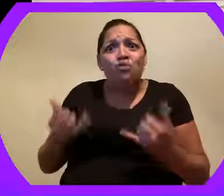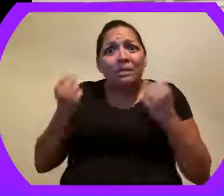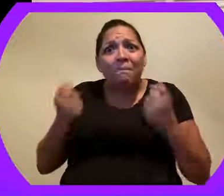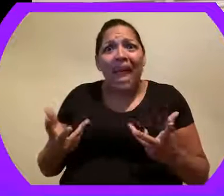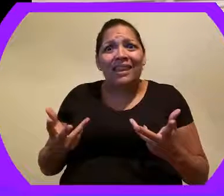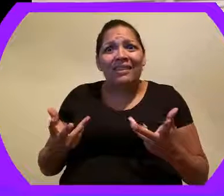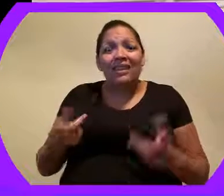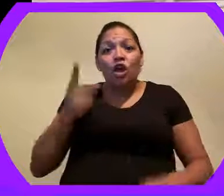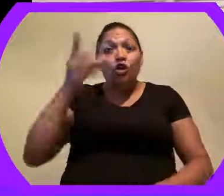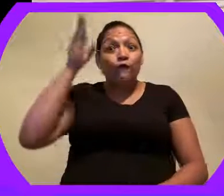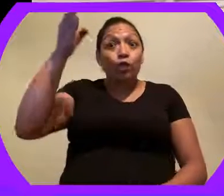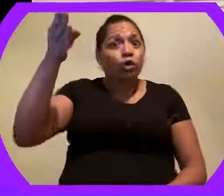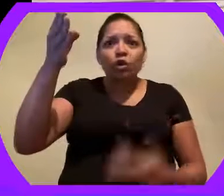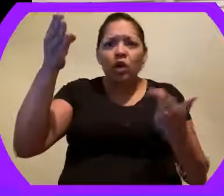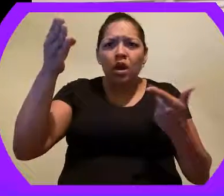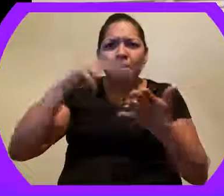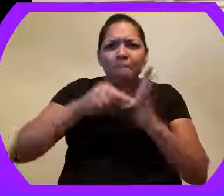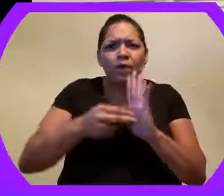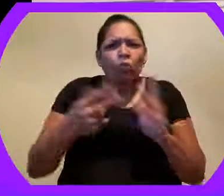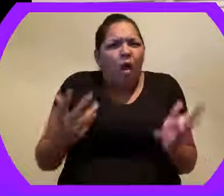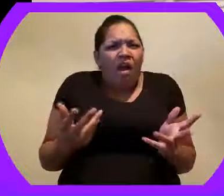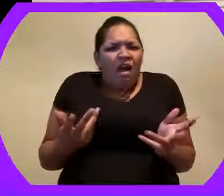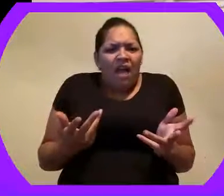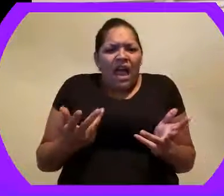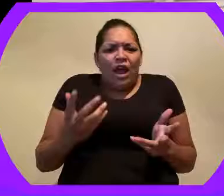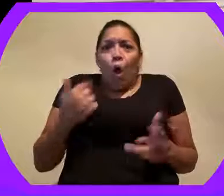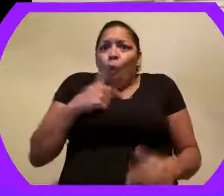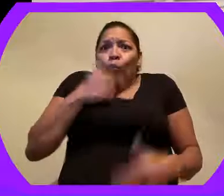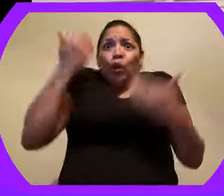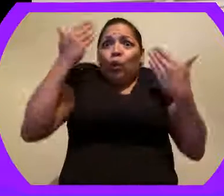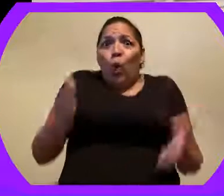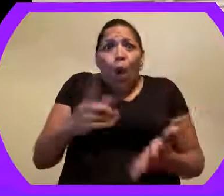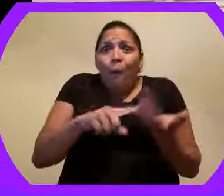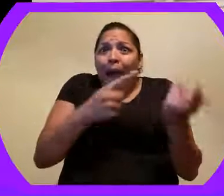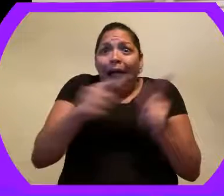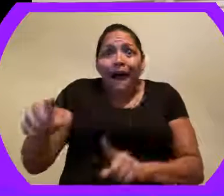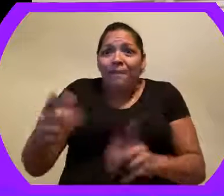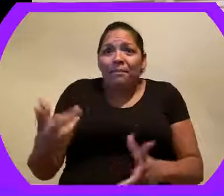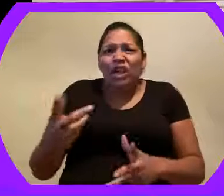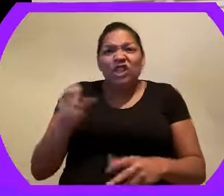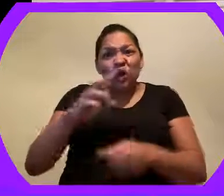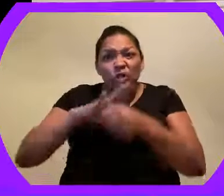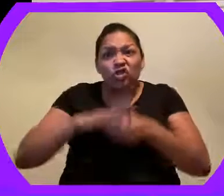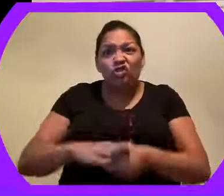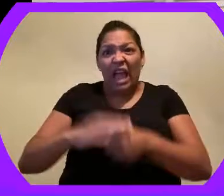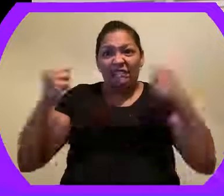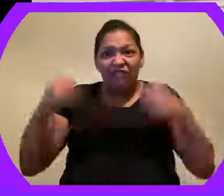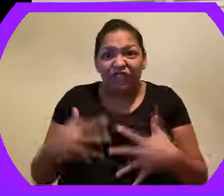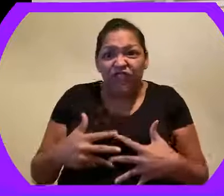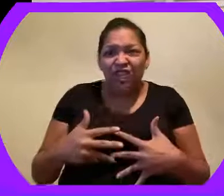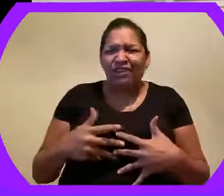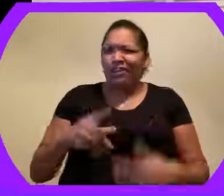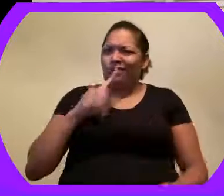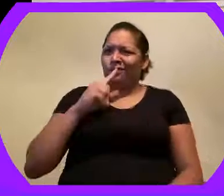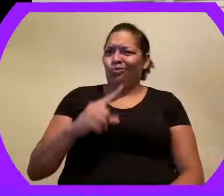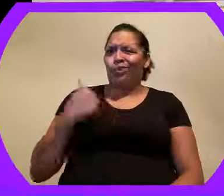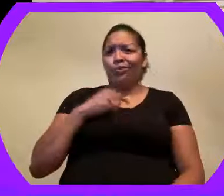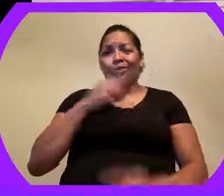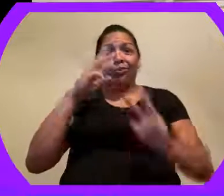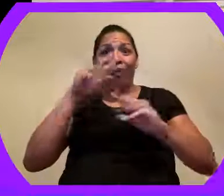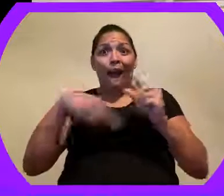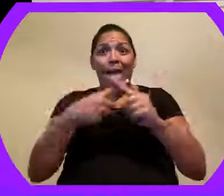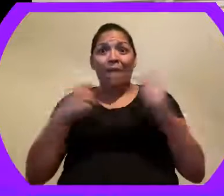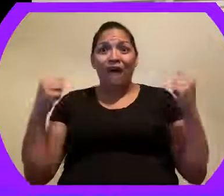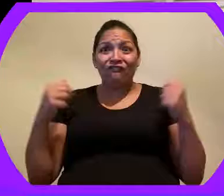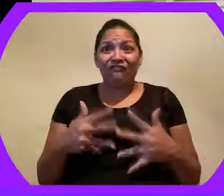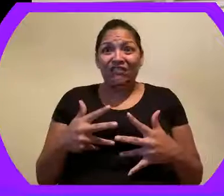of previous nows. And our future is basically, who knows what the future is going to hold. And so any stress or